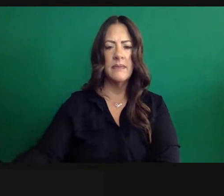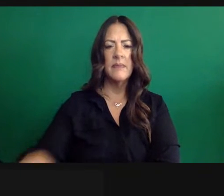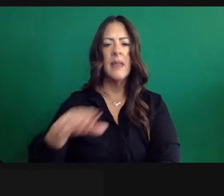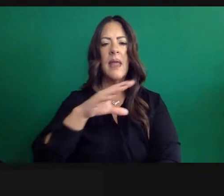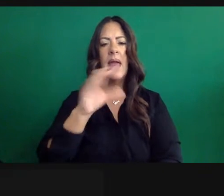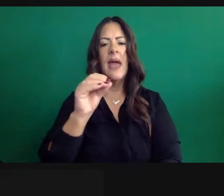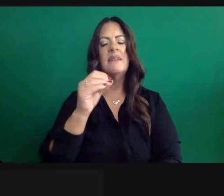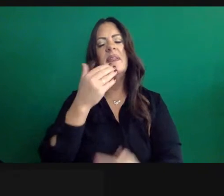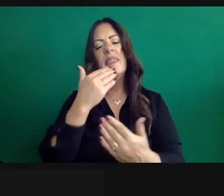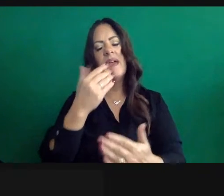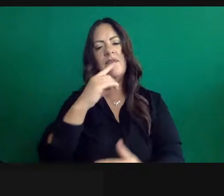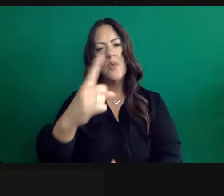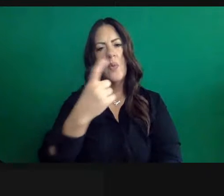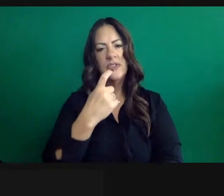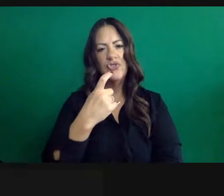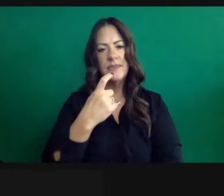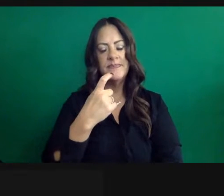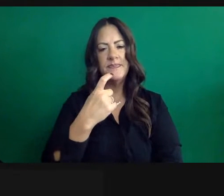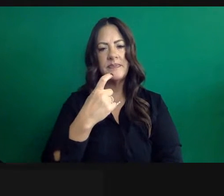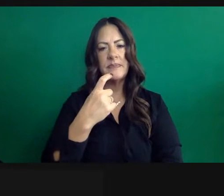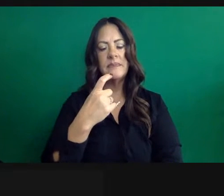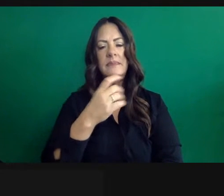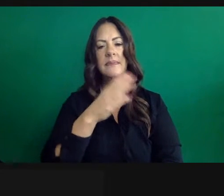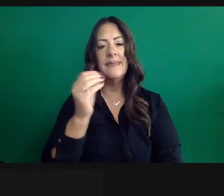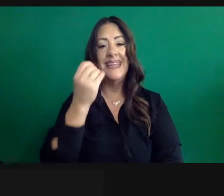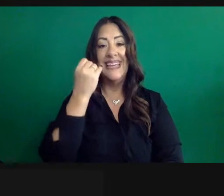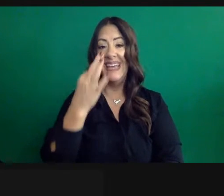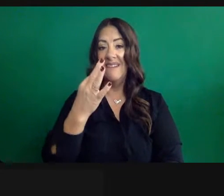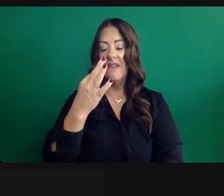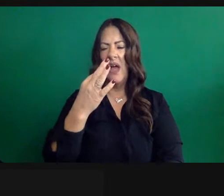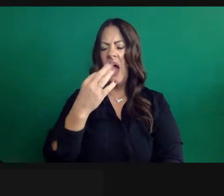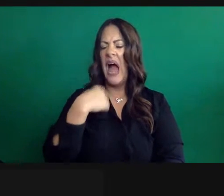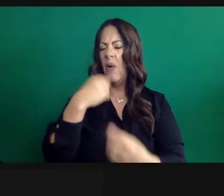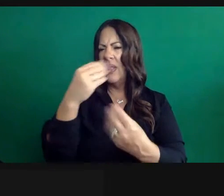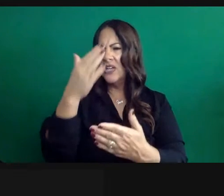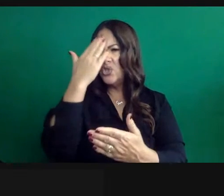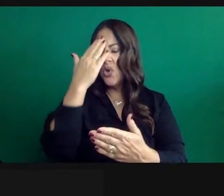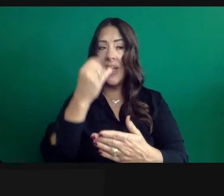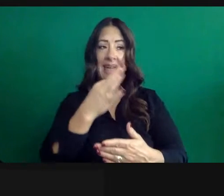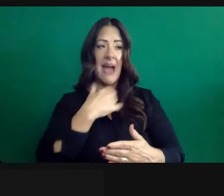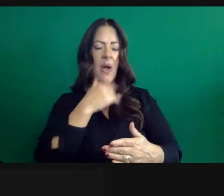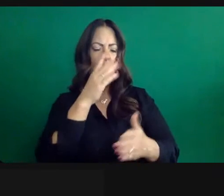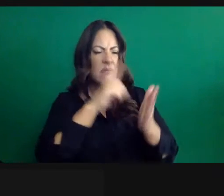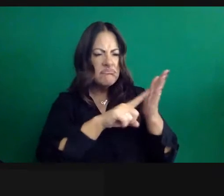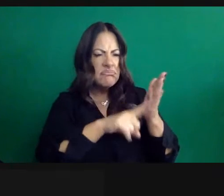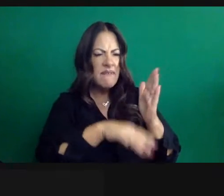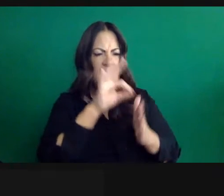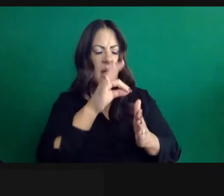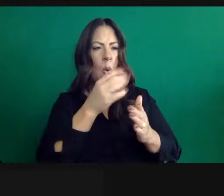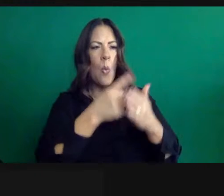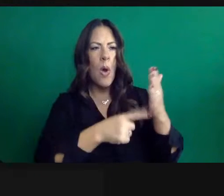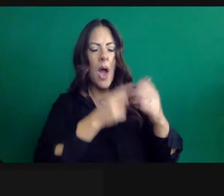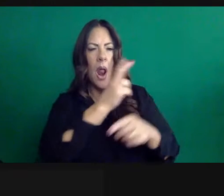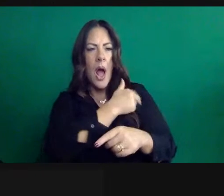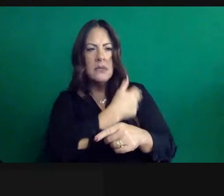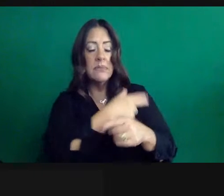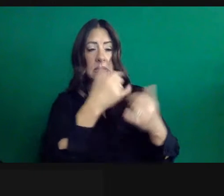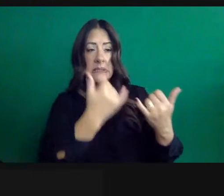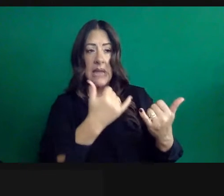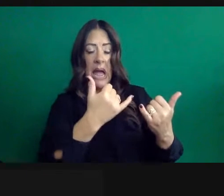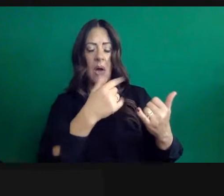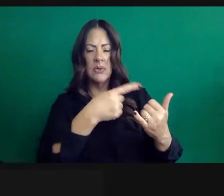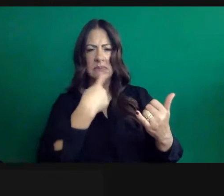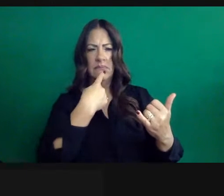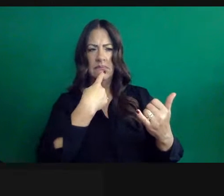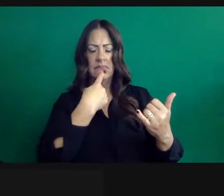update you separately if additional facilities have notified us that they've crossed into crisis care. And just